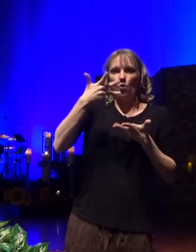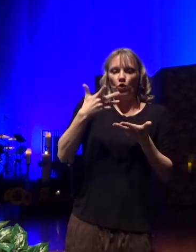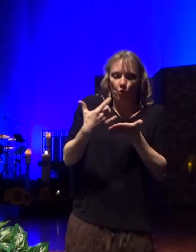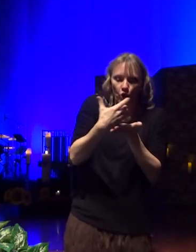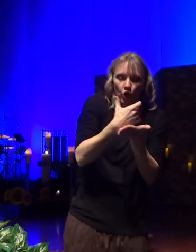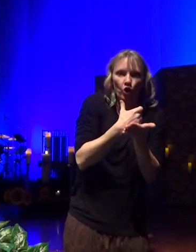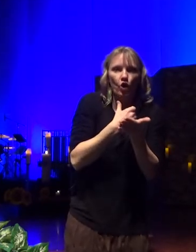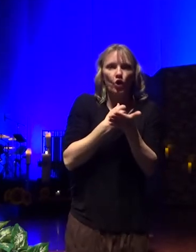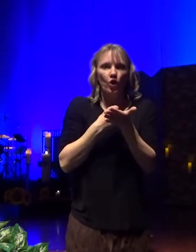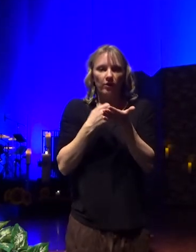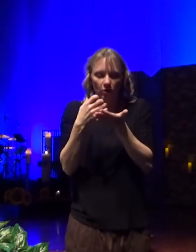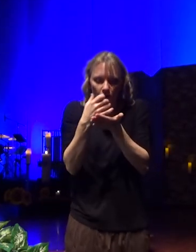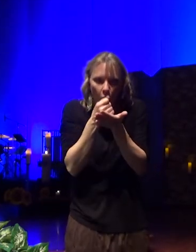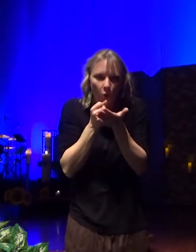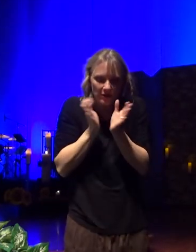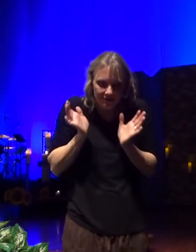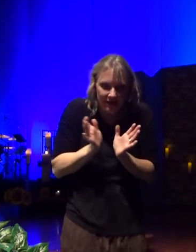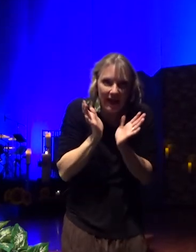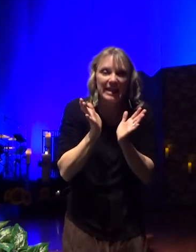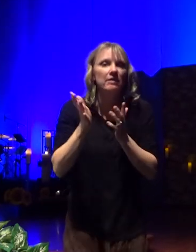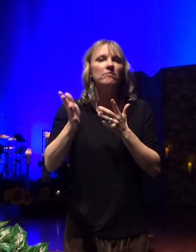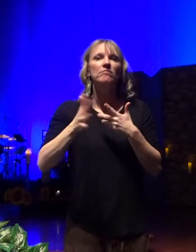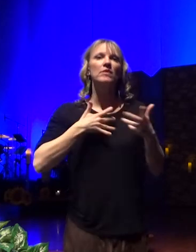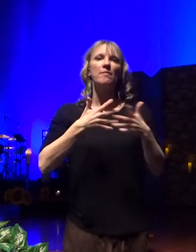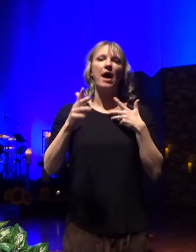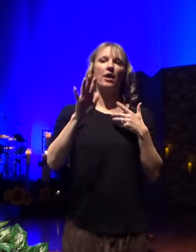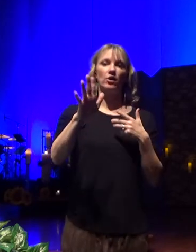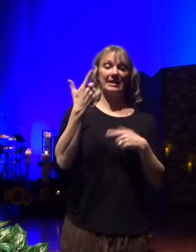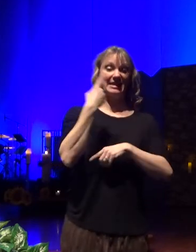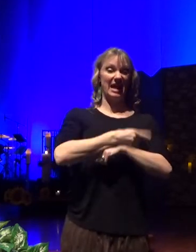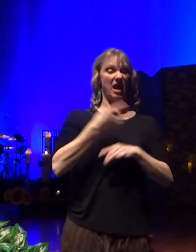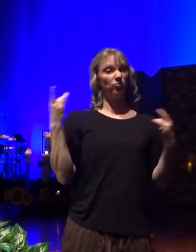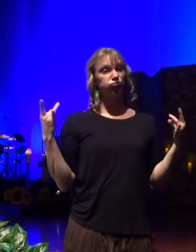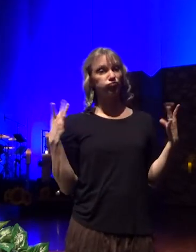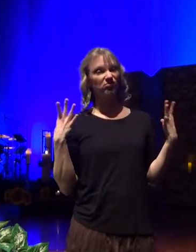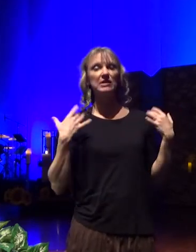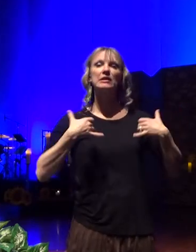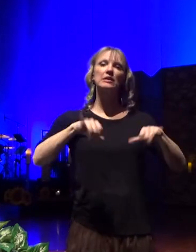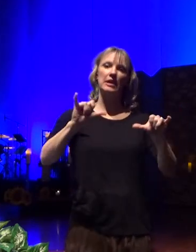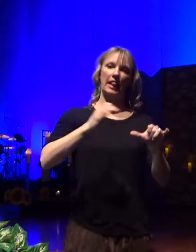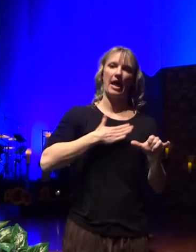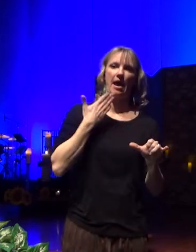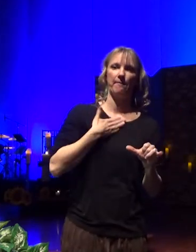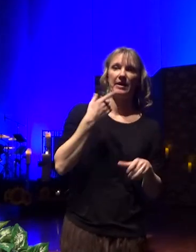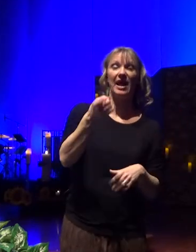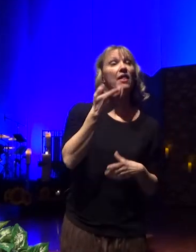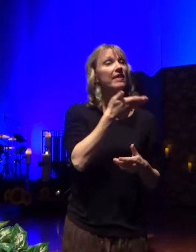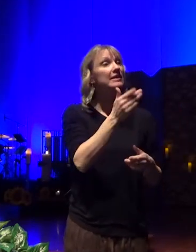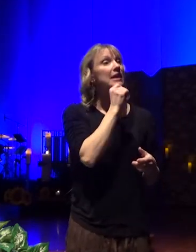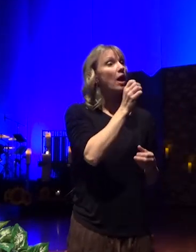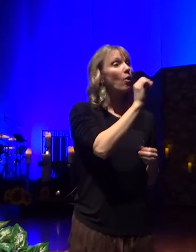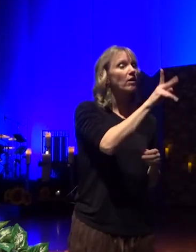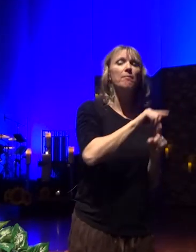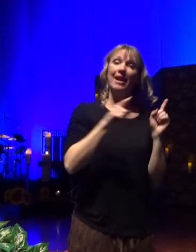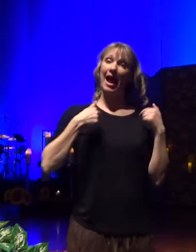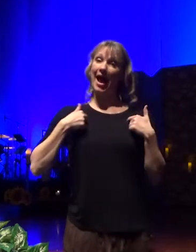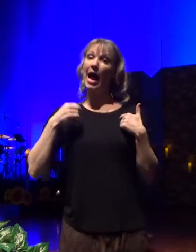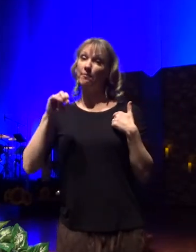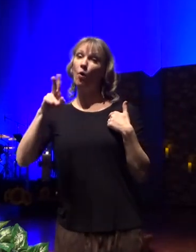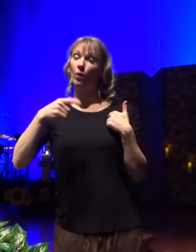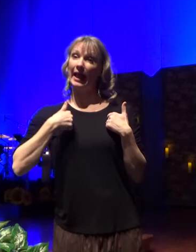earn, that you cultivate, so that even when you're having a crummy day, you're still happy, right? Things aren't okay, but I'm